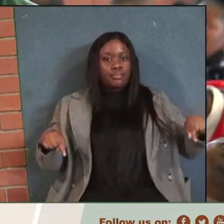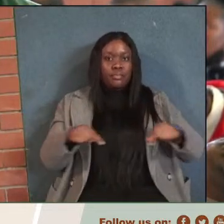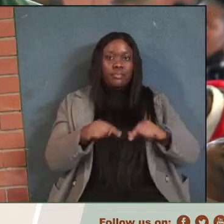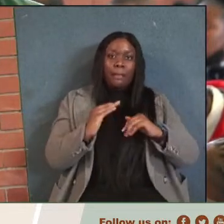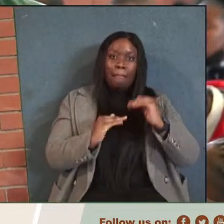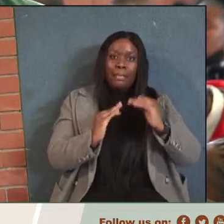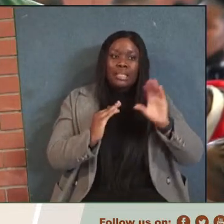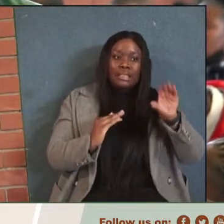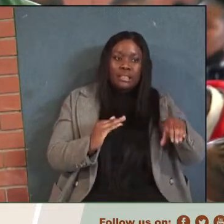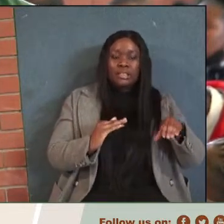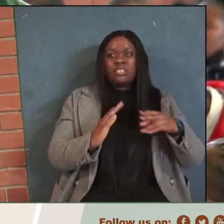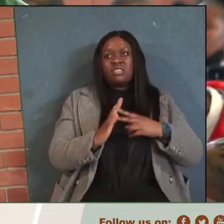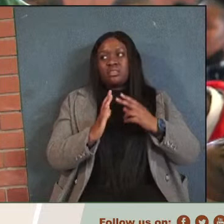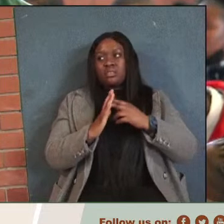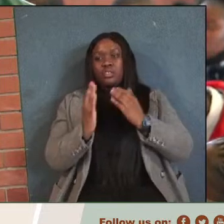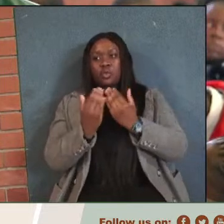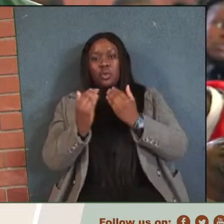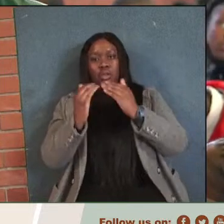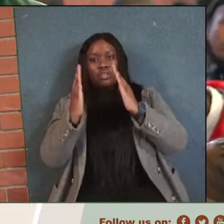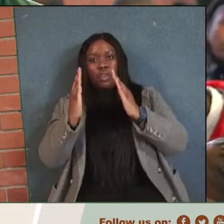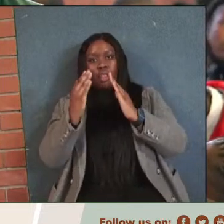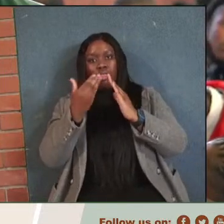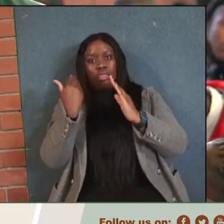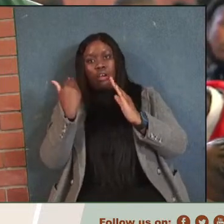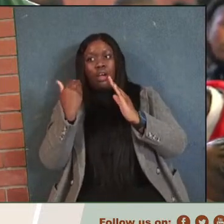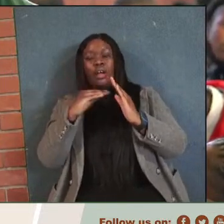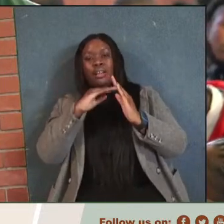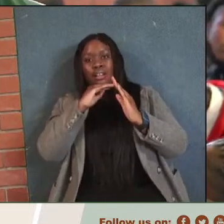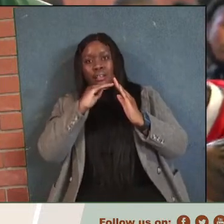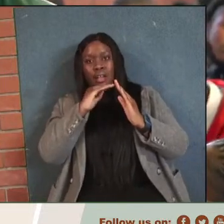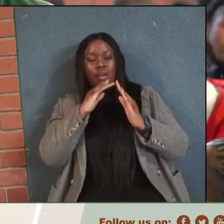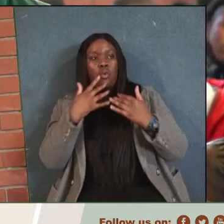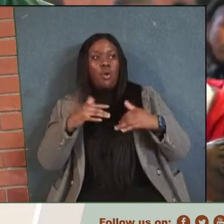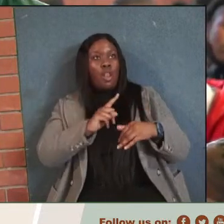and ceilings of a school take longer to be fixed